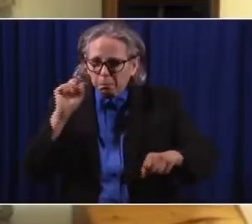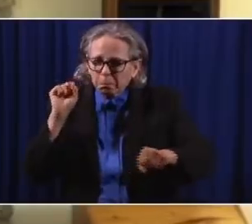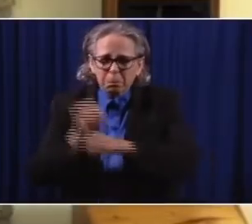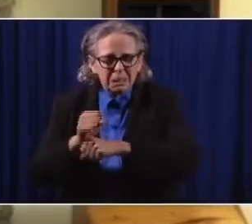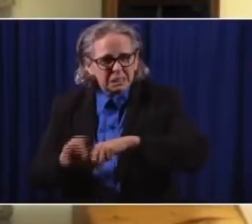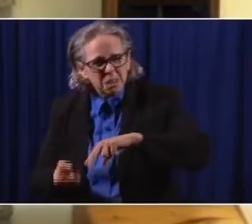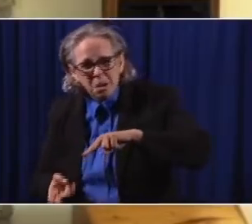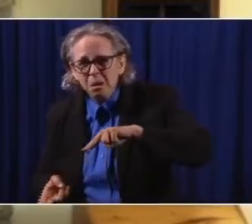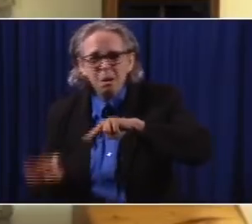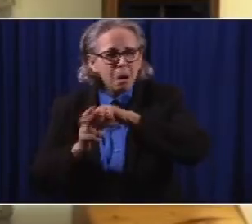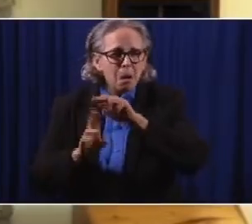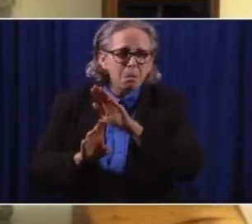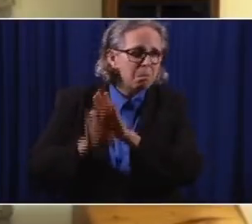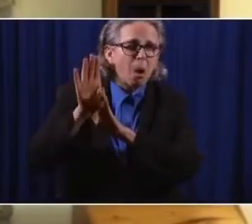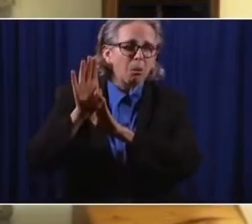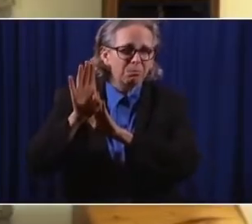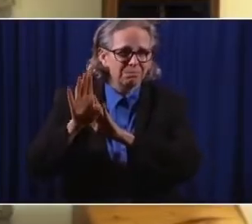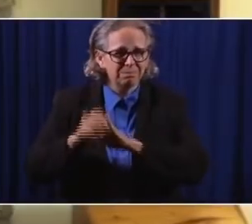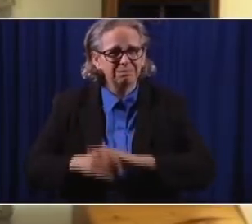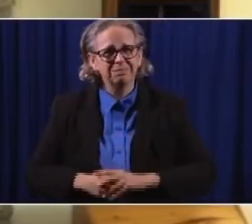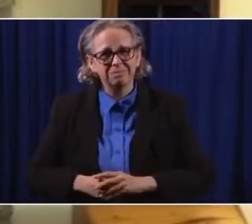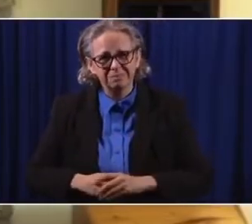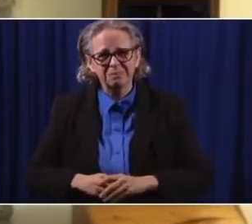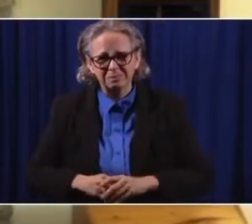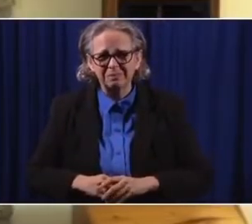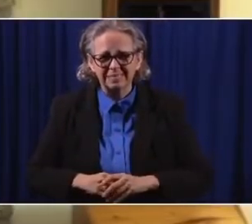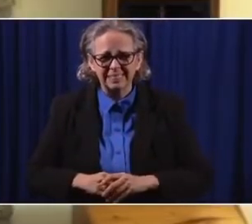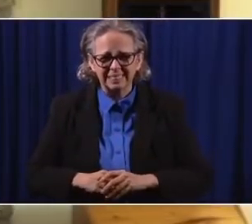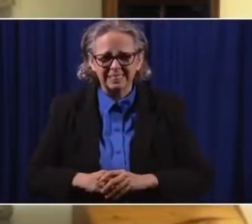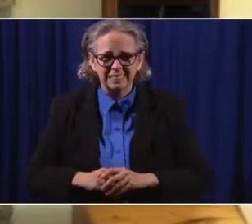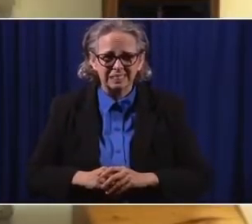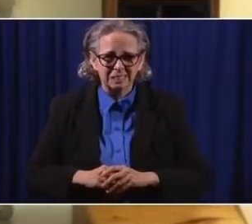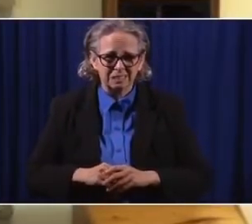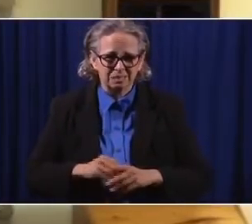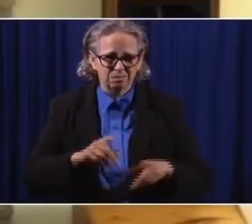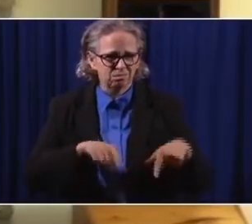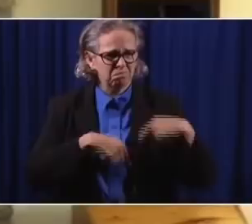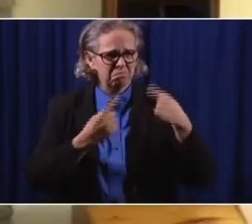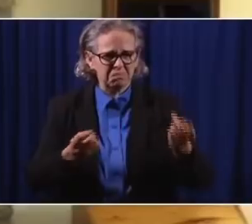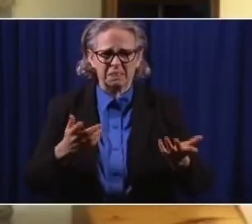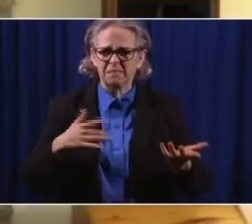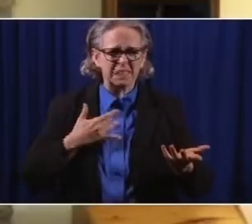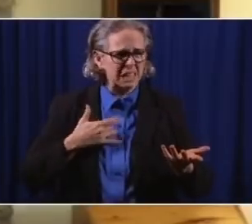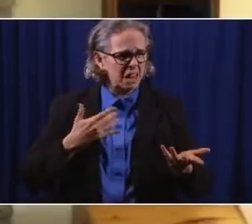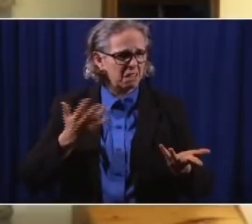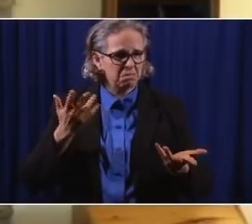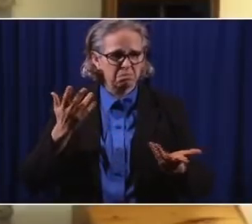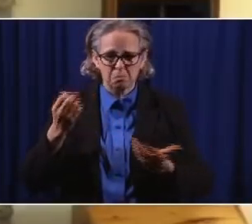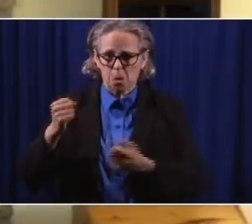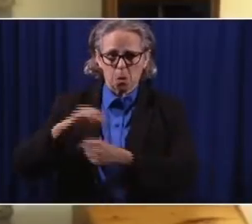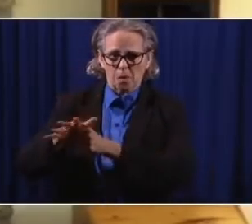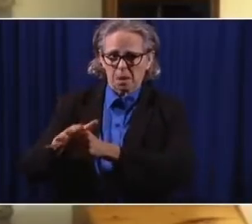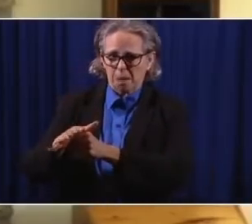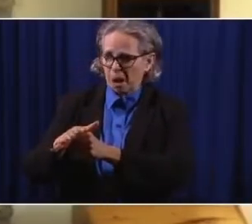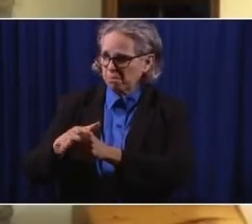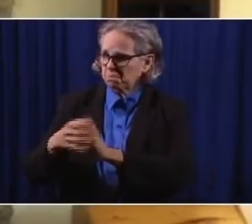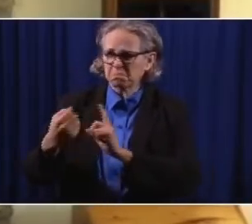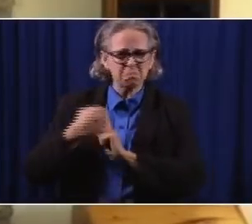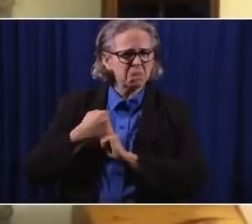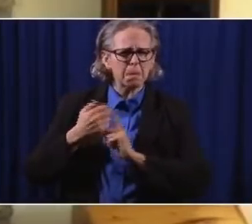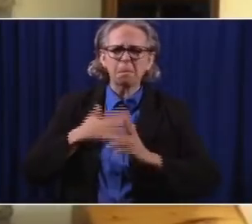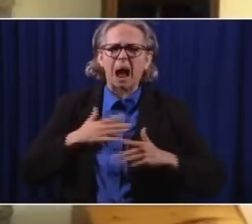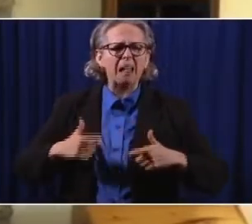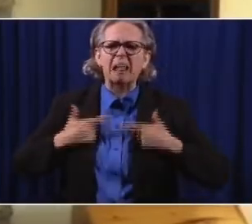that until now this virus really did not impact their life, did not impact their